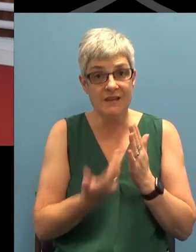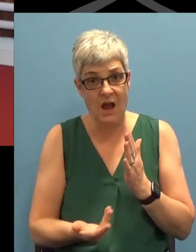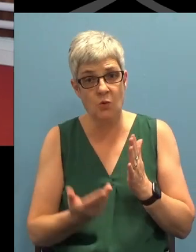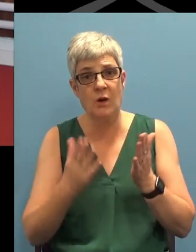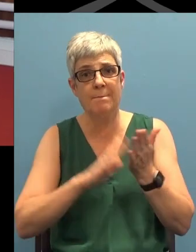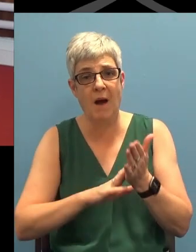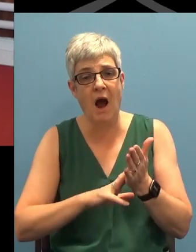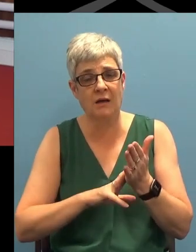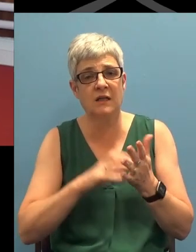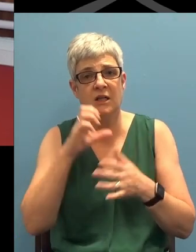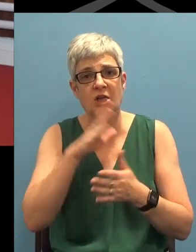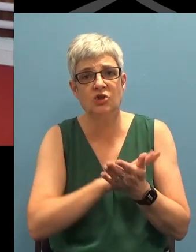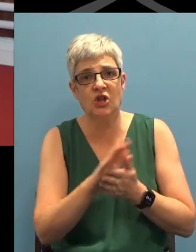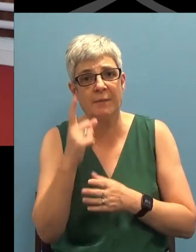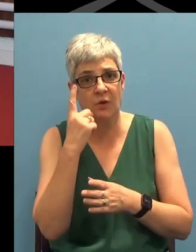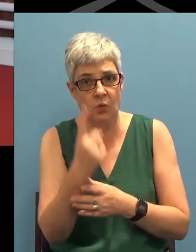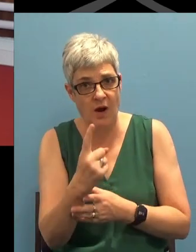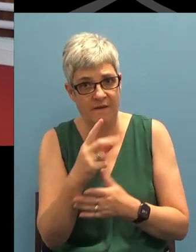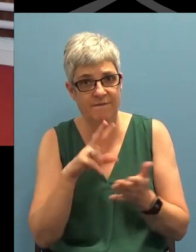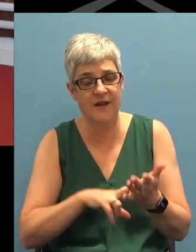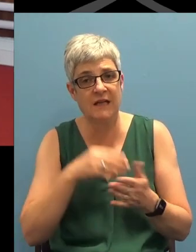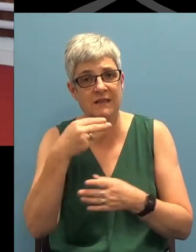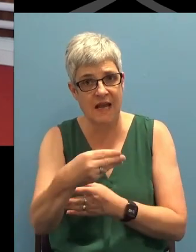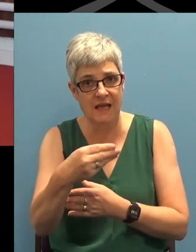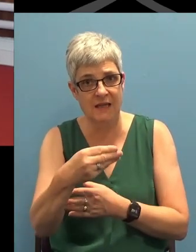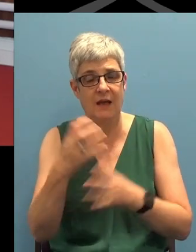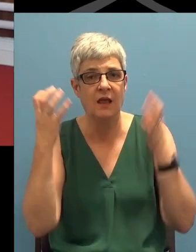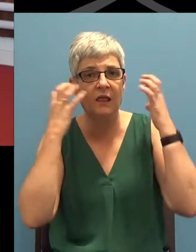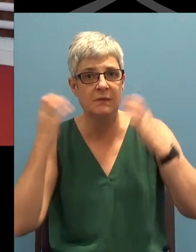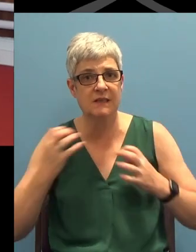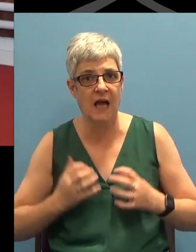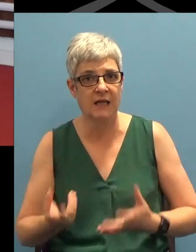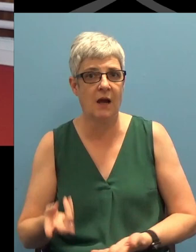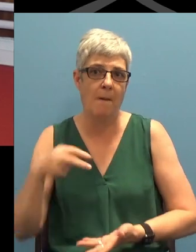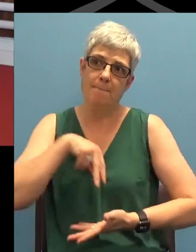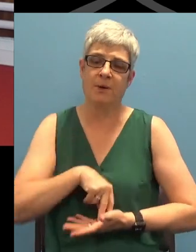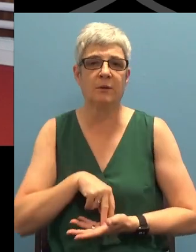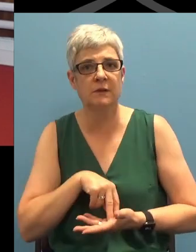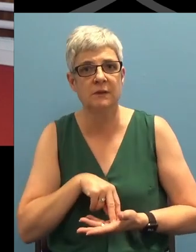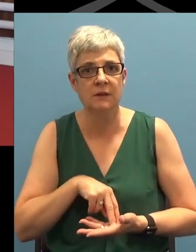Now in Mark chapter 1 at verse 9, the Messiah steps into public view.